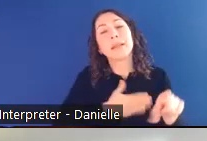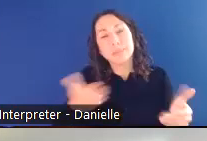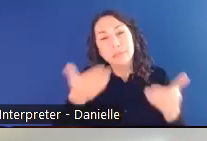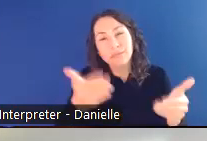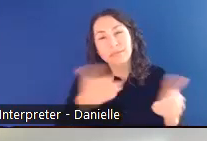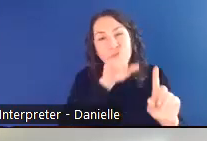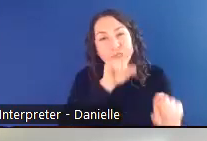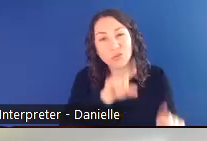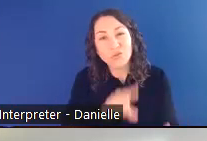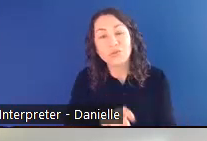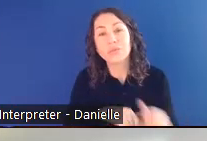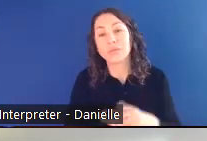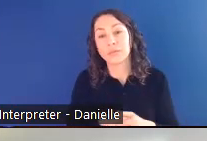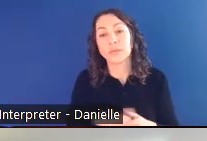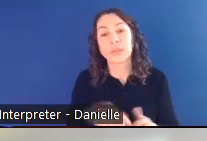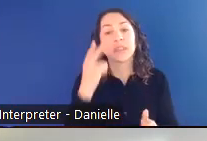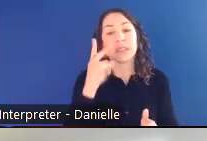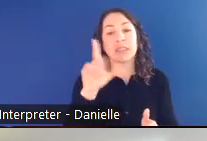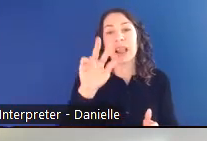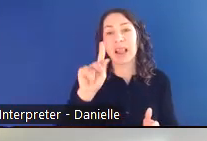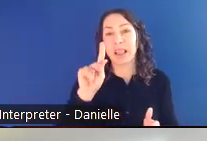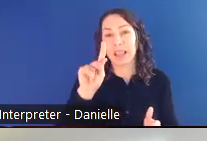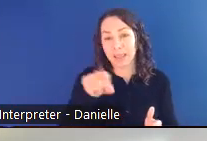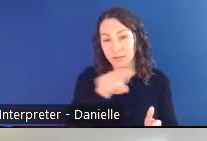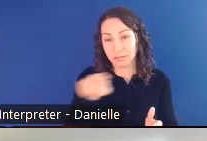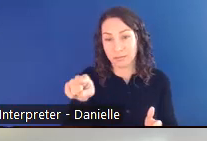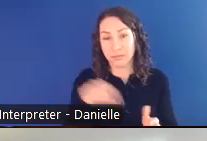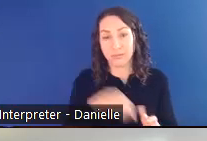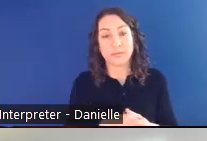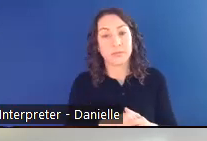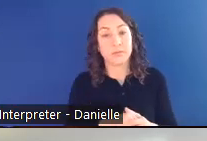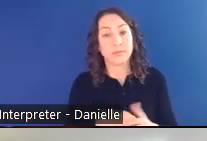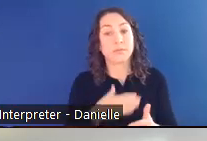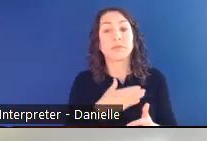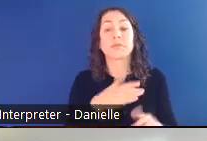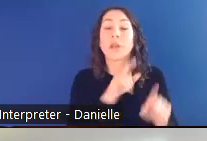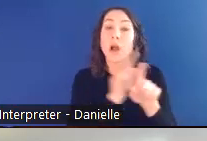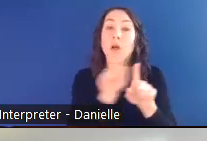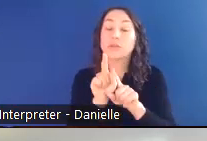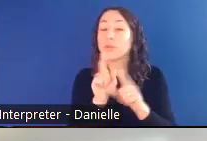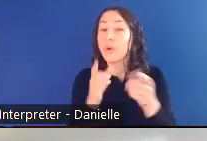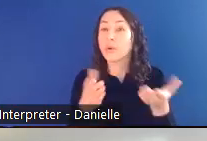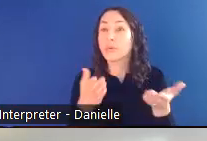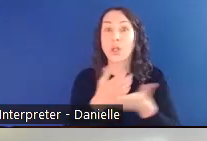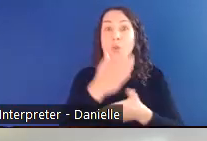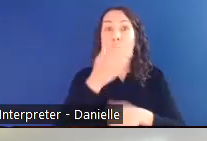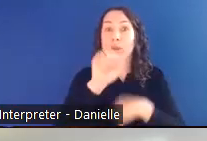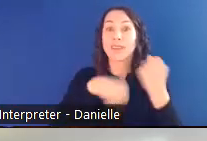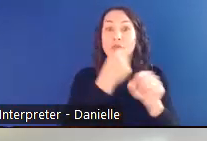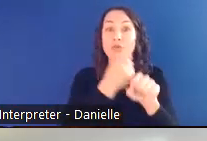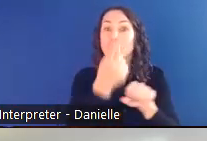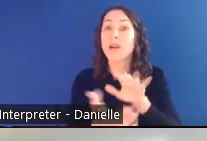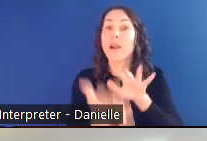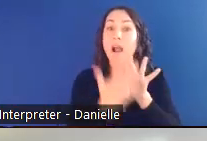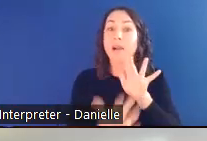If you haven't, and finally, please make sure to keep in touch with us throughout the year, specifically when we release the CAPER and the